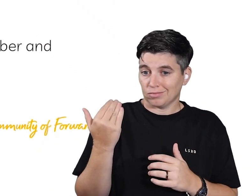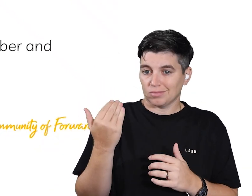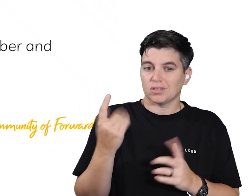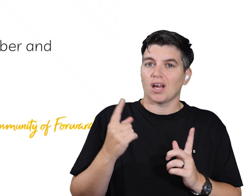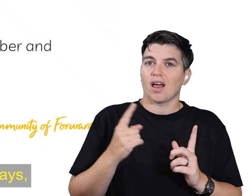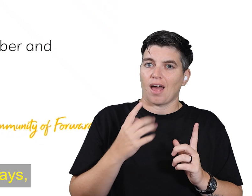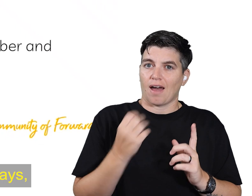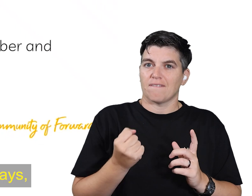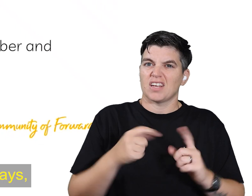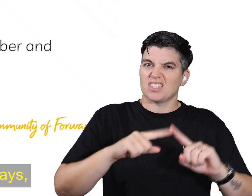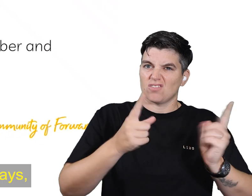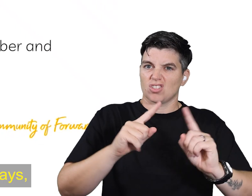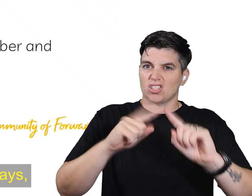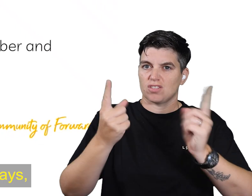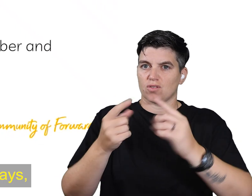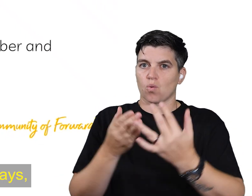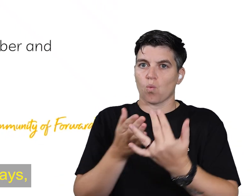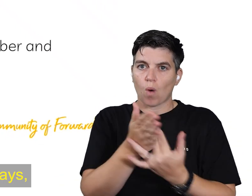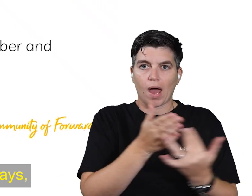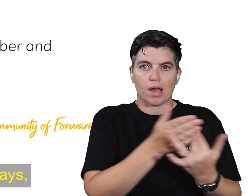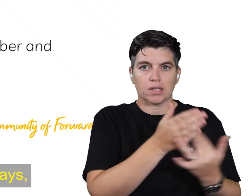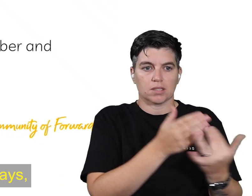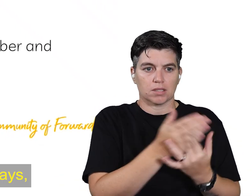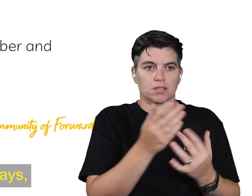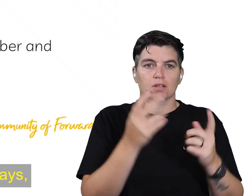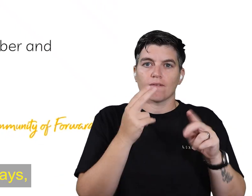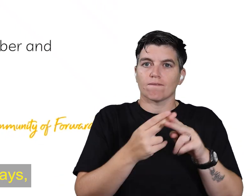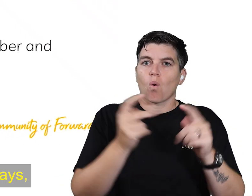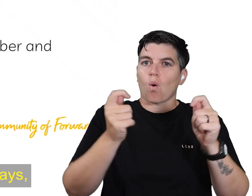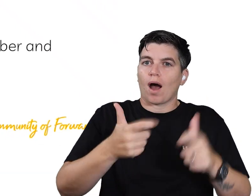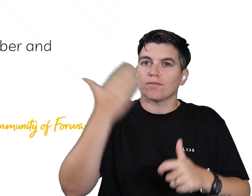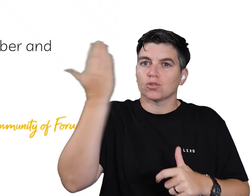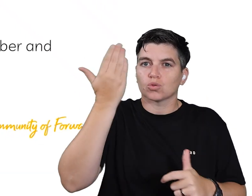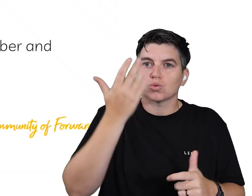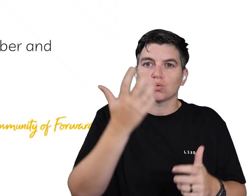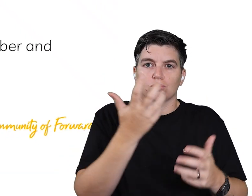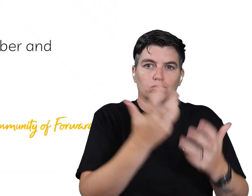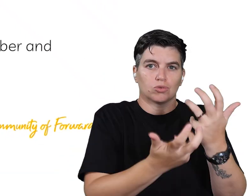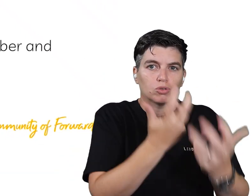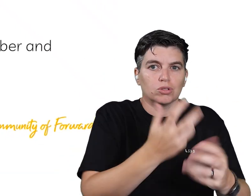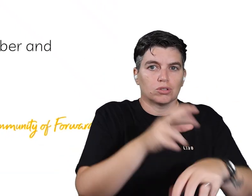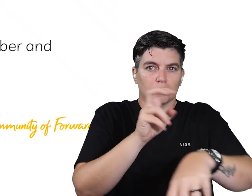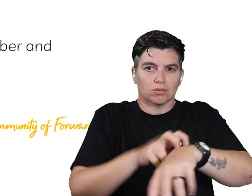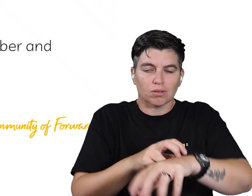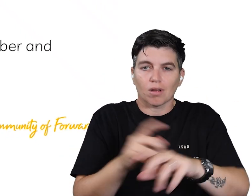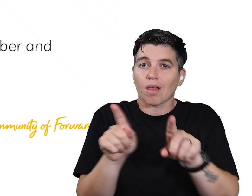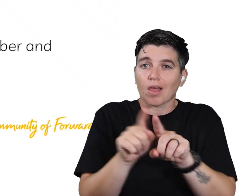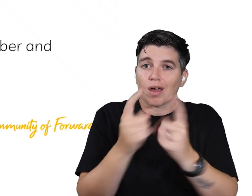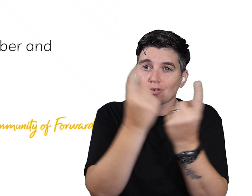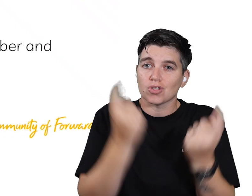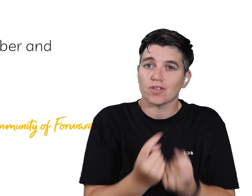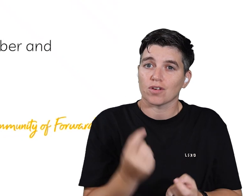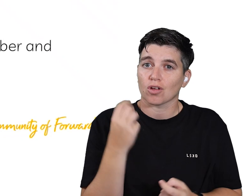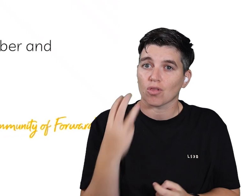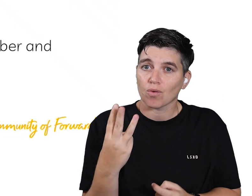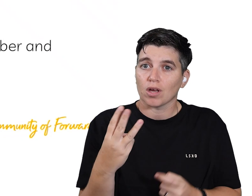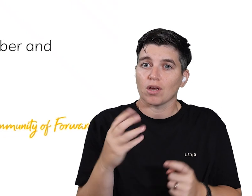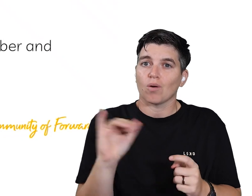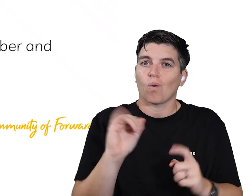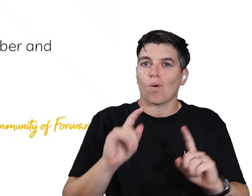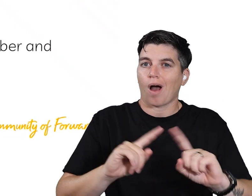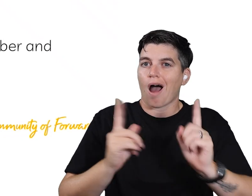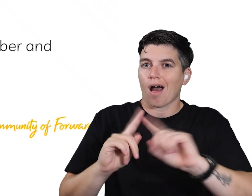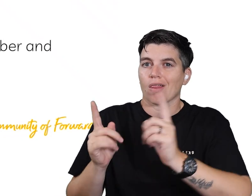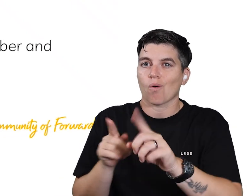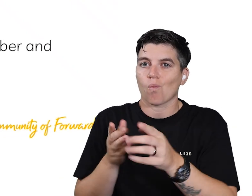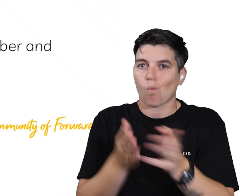of different ways for you to access post-schooling tertiary pathways, such as Certificate 3-level qualifications and other routes.